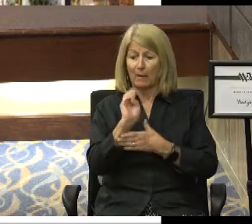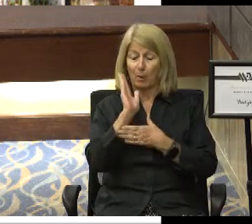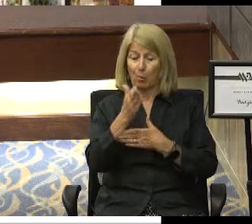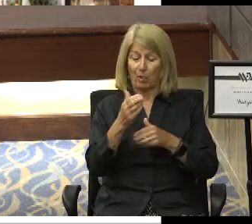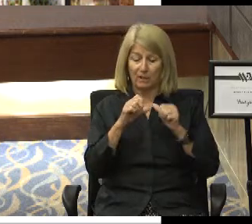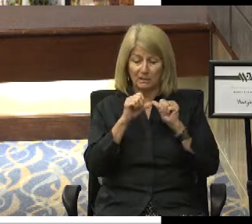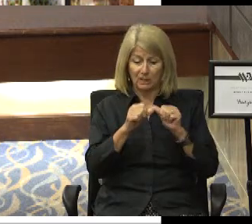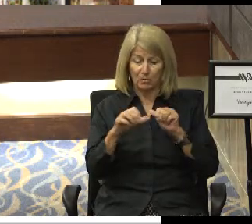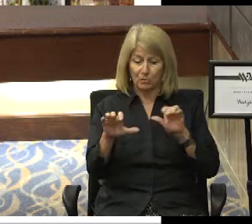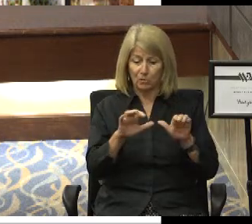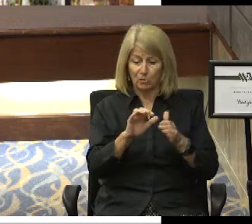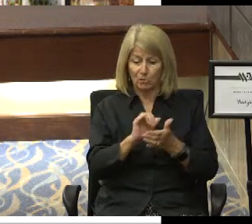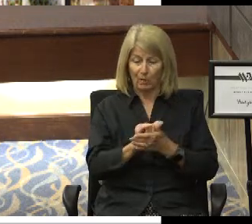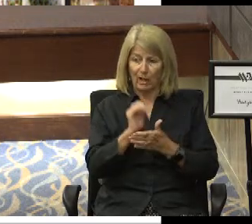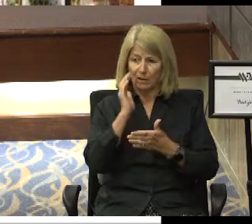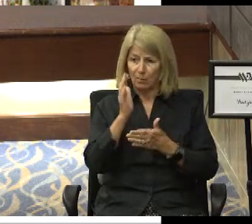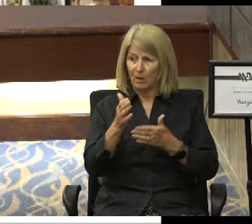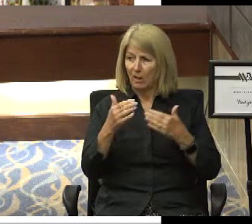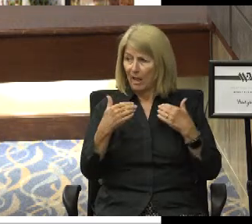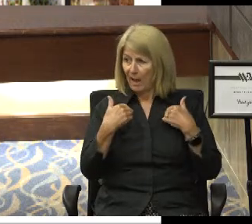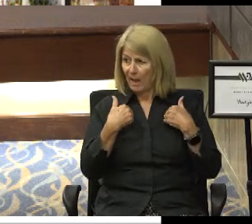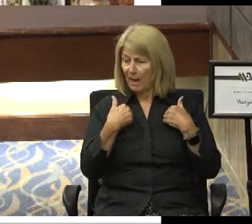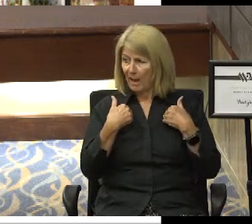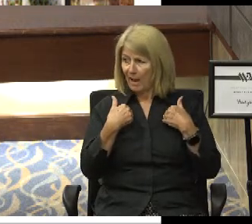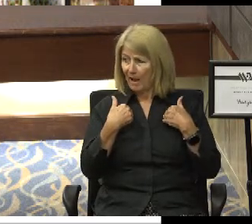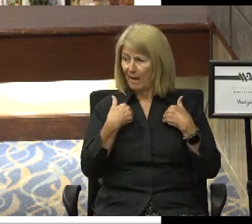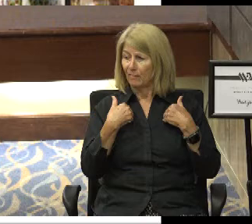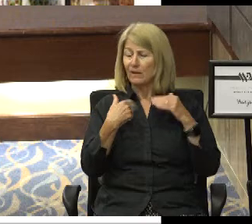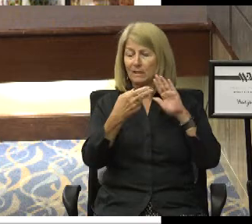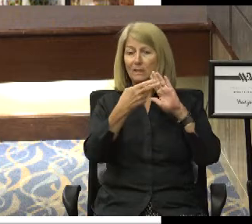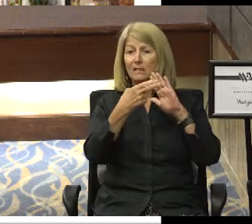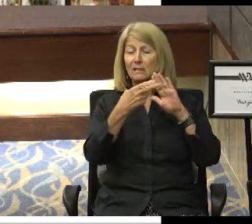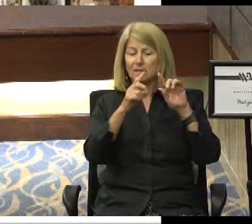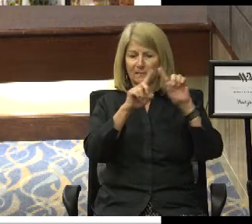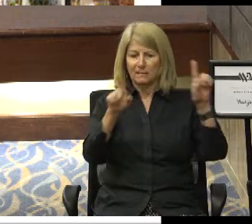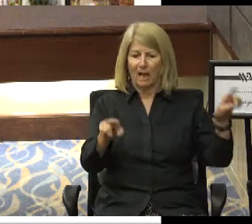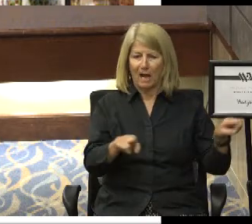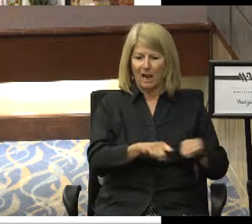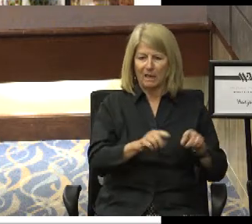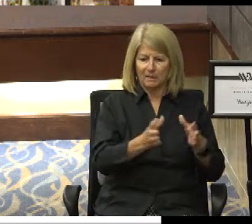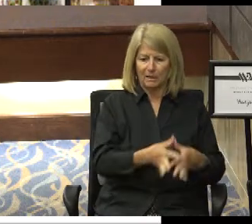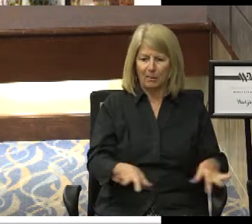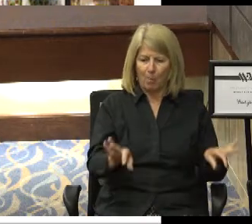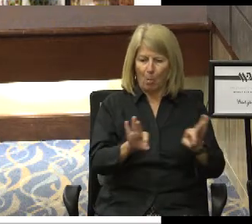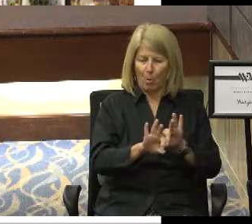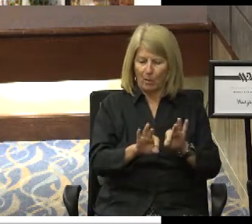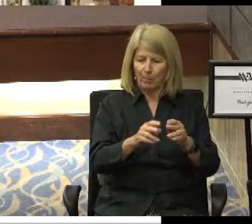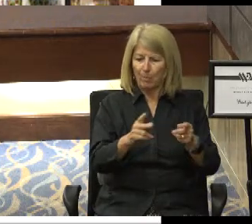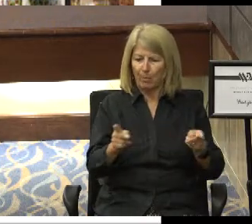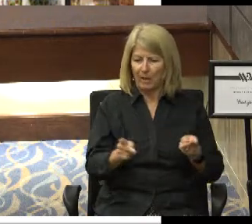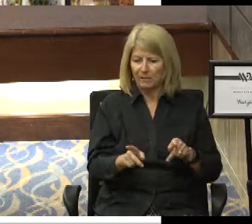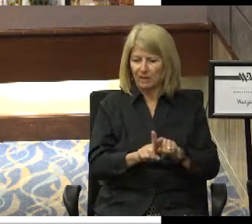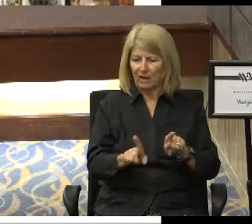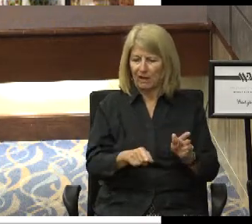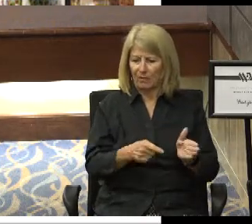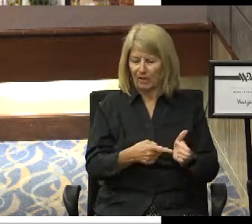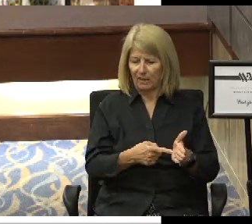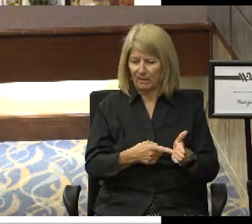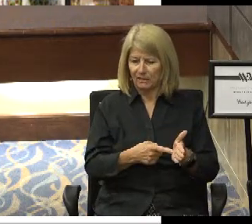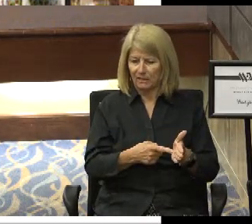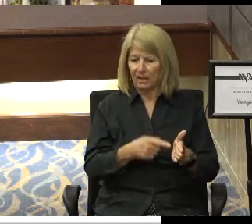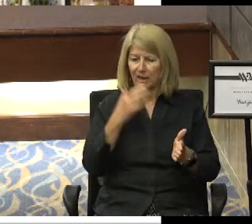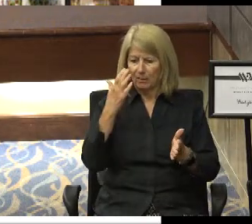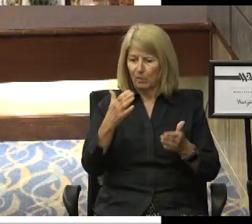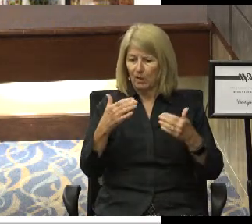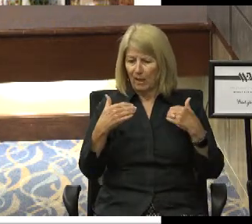We'll continue to have interesting signage. That's very important in places like this, has been our experience. And we'll have kind of creative